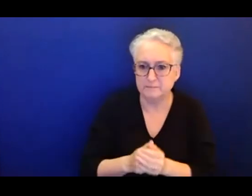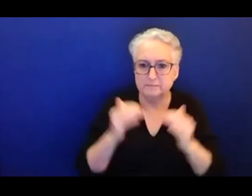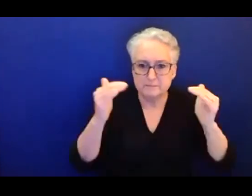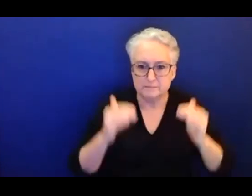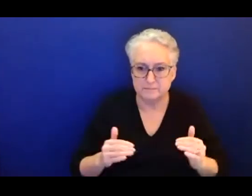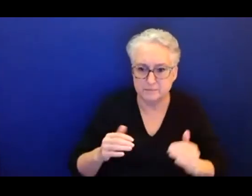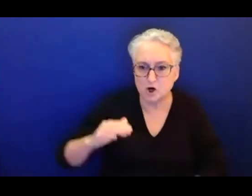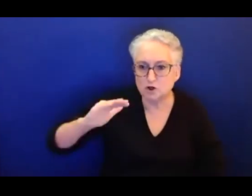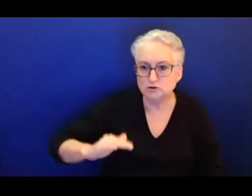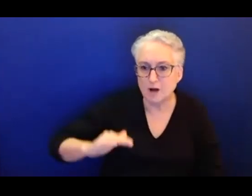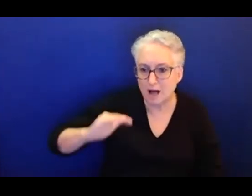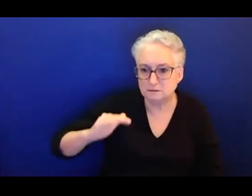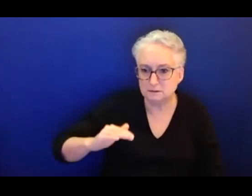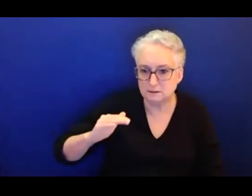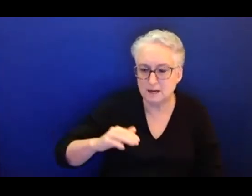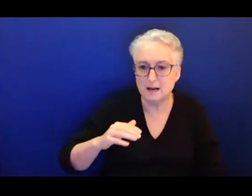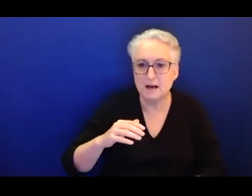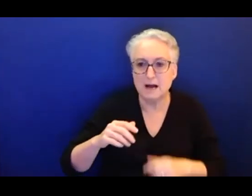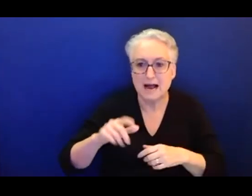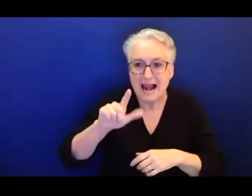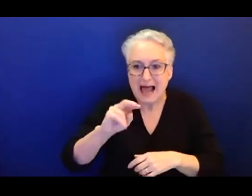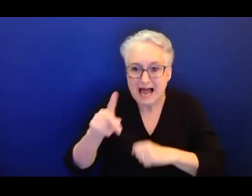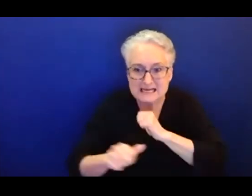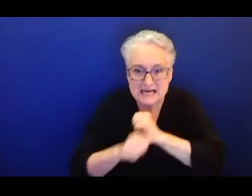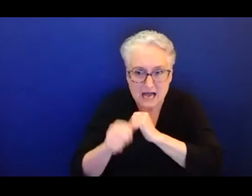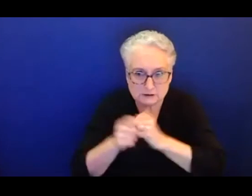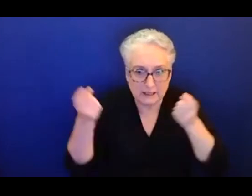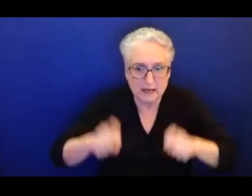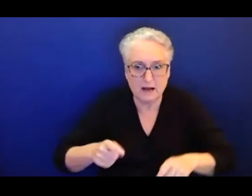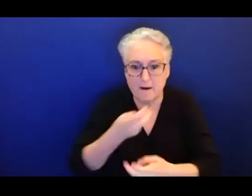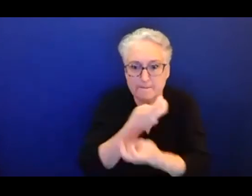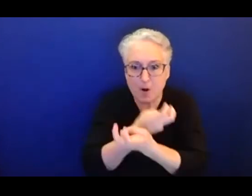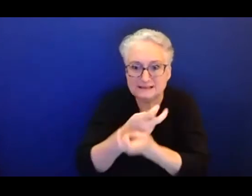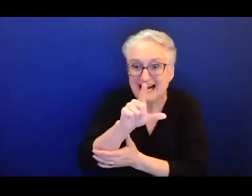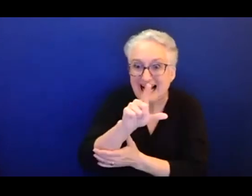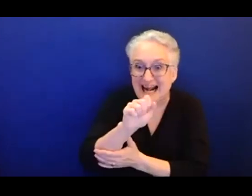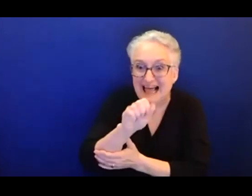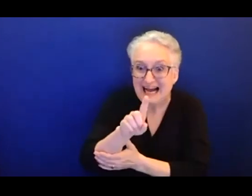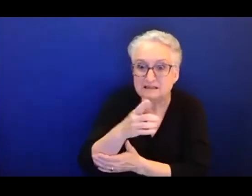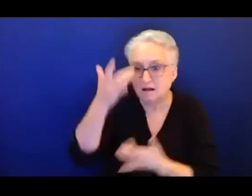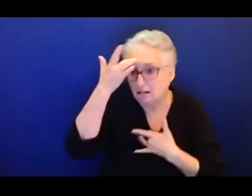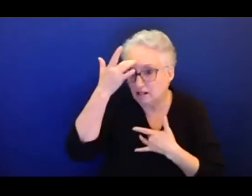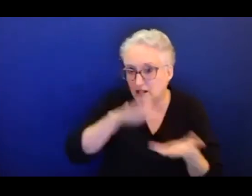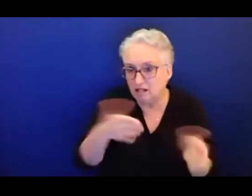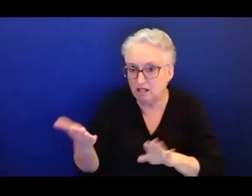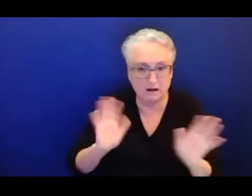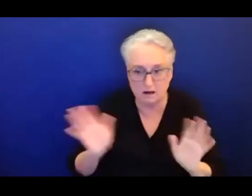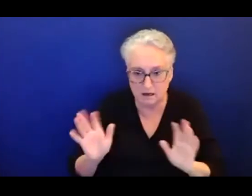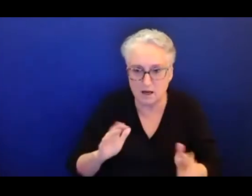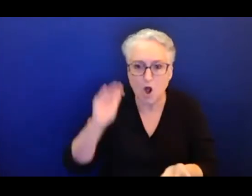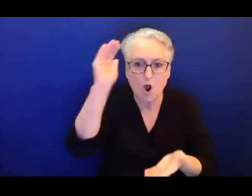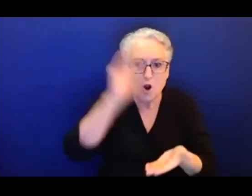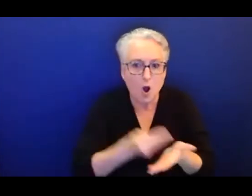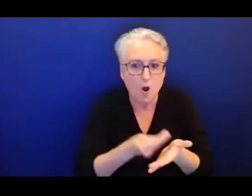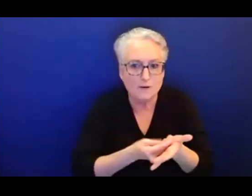repair needs of low to moderate income homeowners. The proposed funding for the